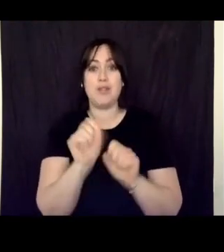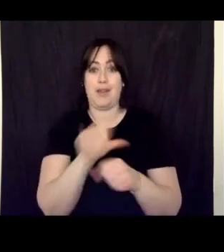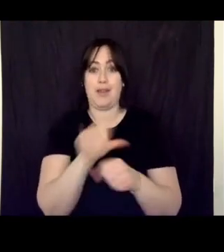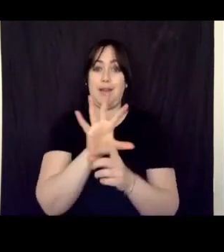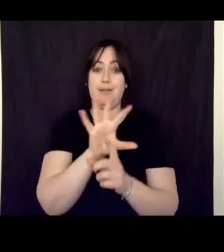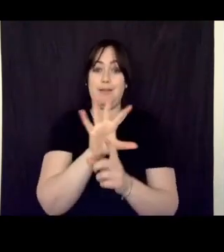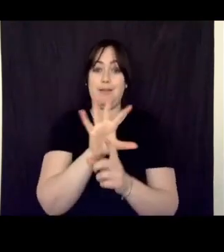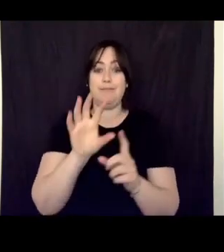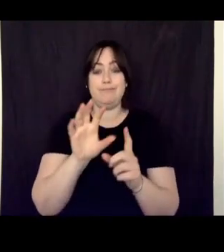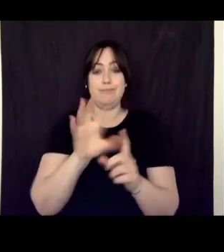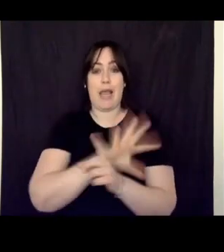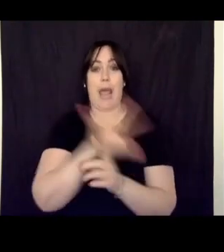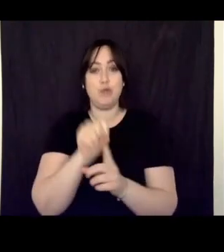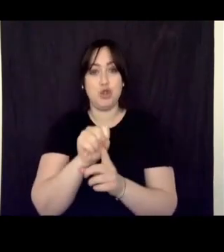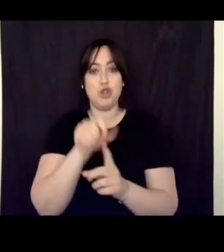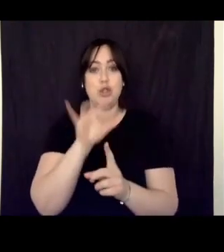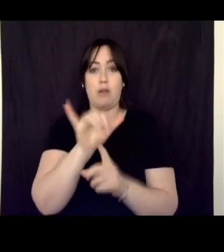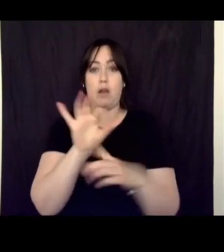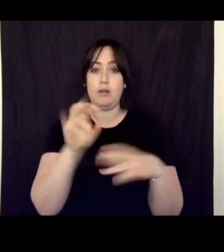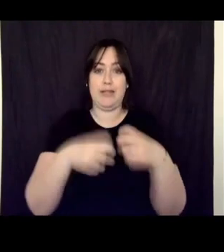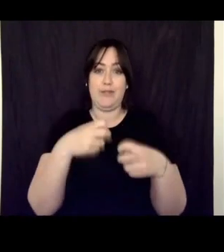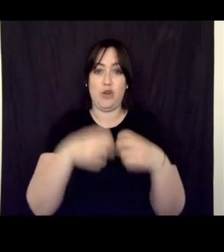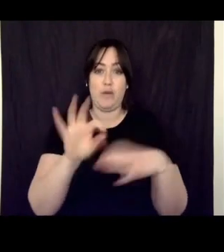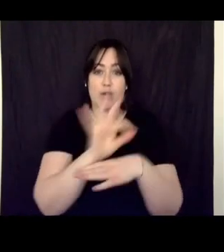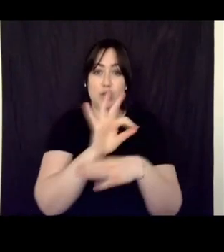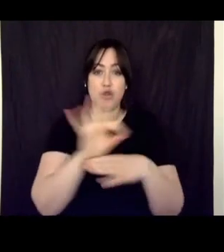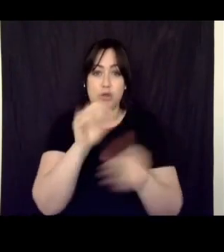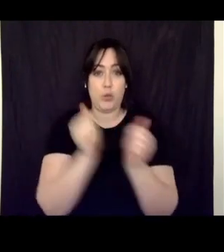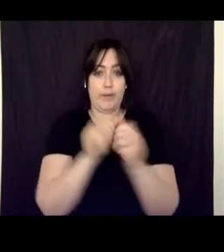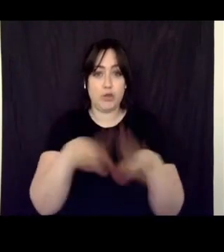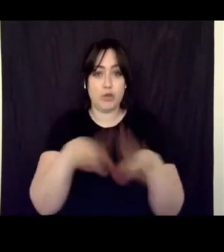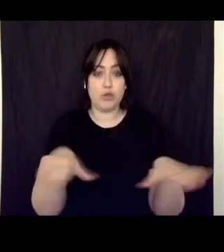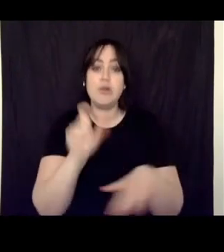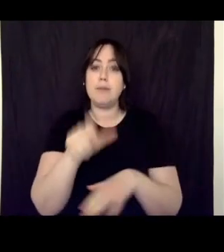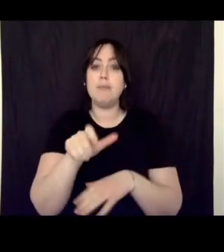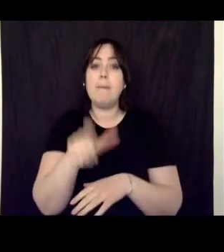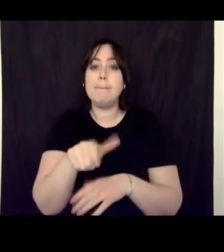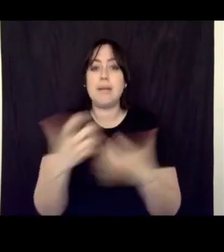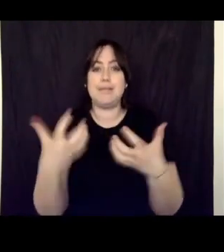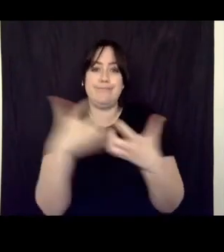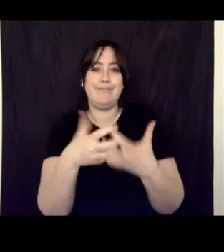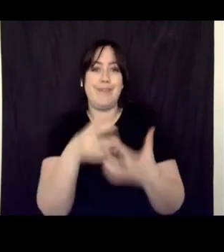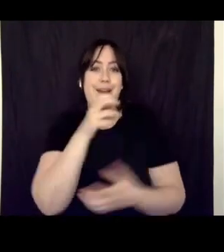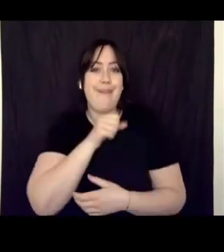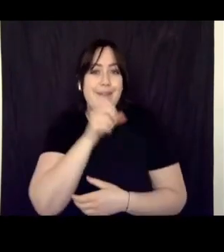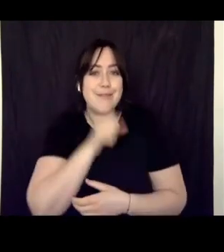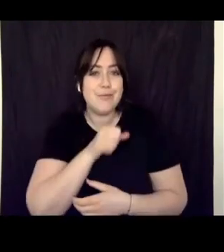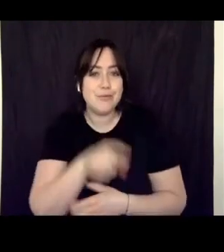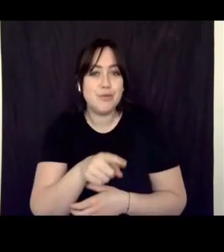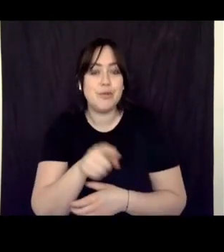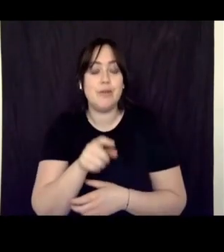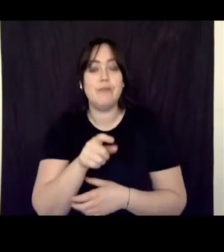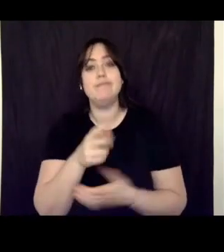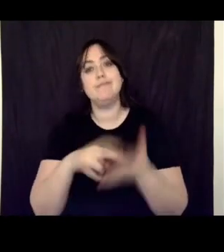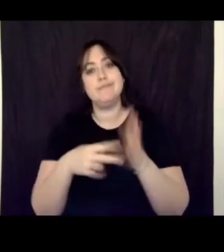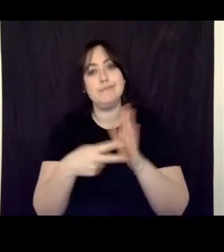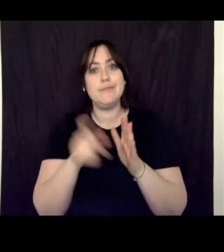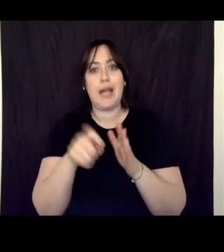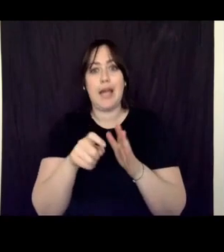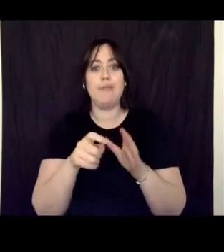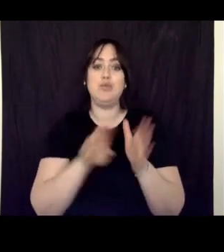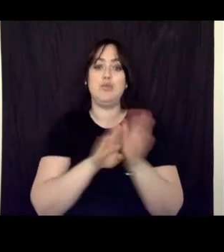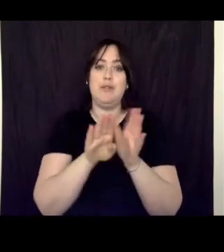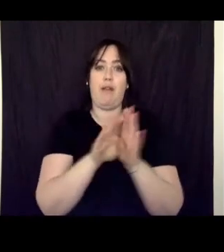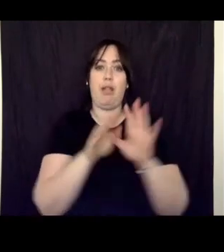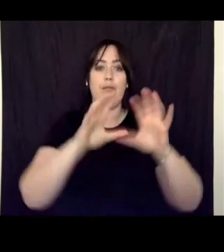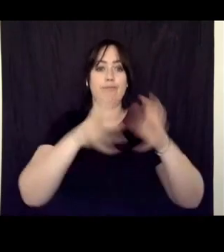in functioning among children needs to be, of course, age specific, and therefore we need to develop a set of questions that